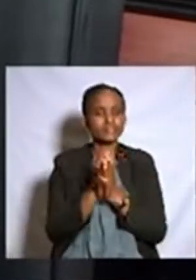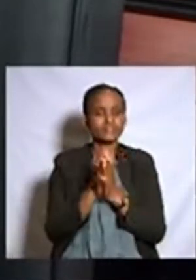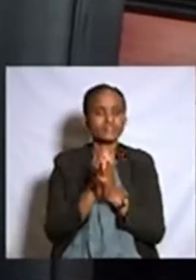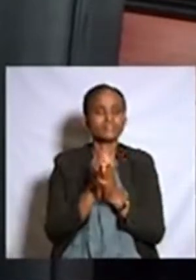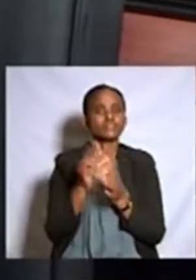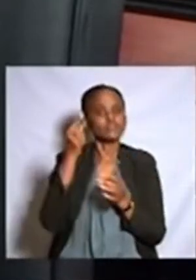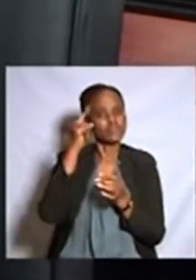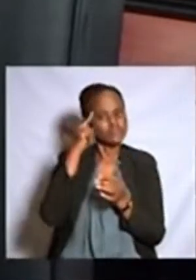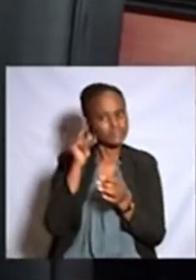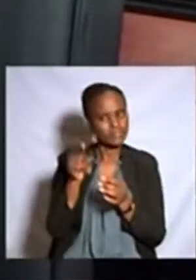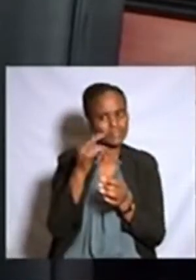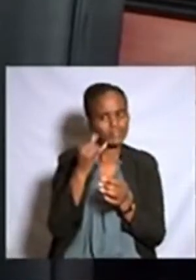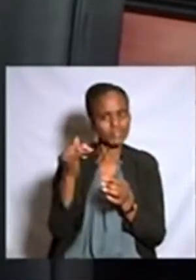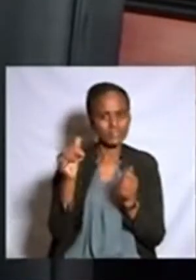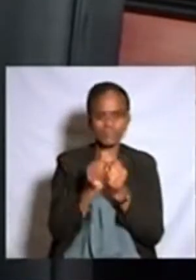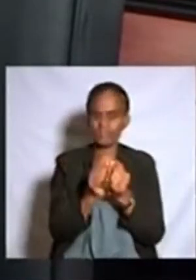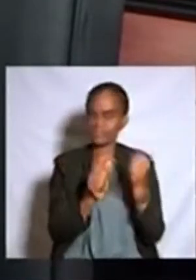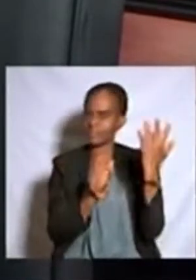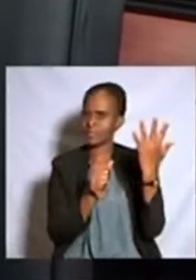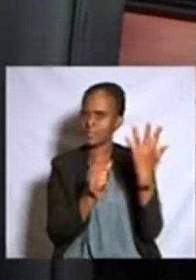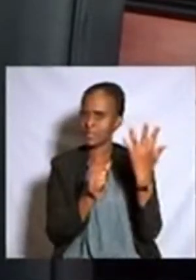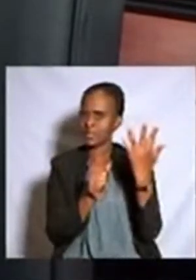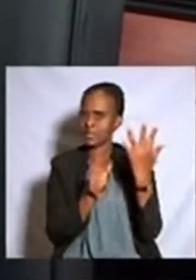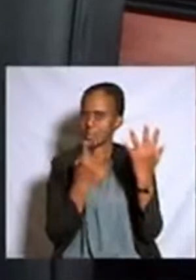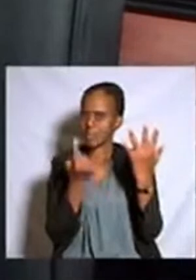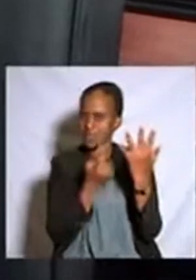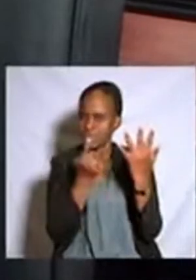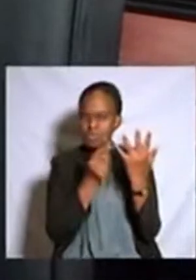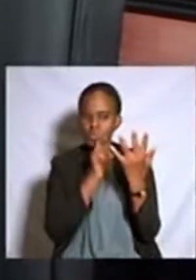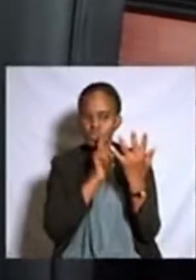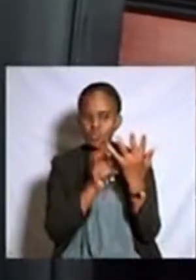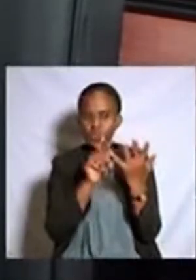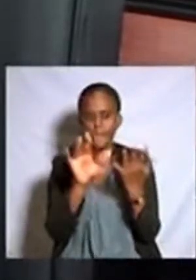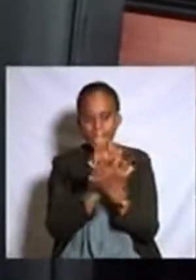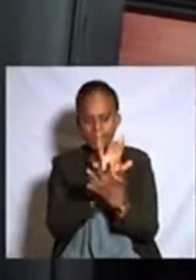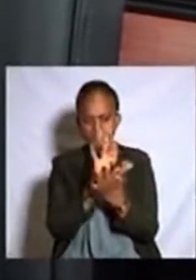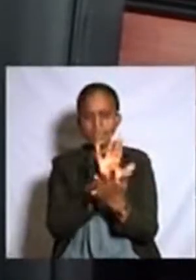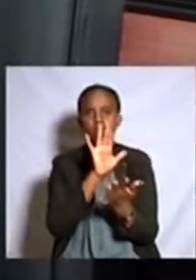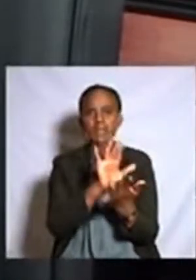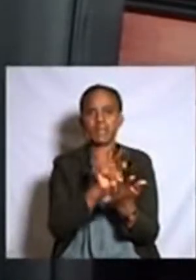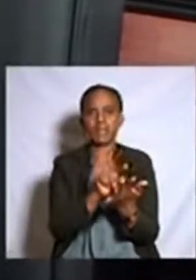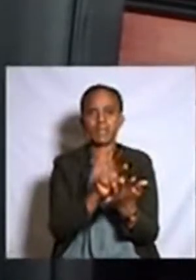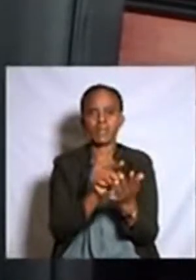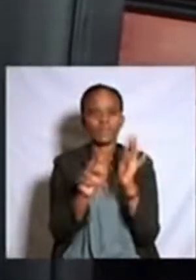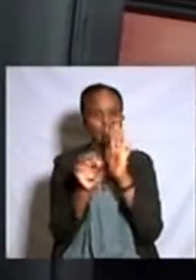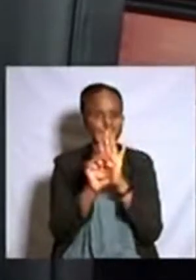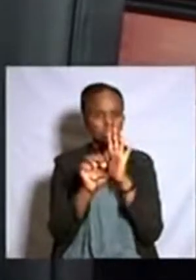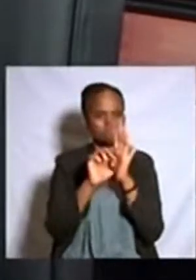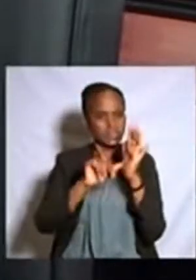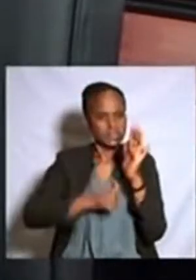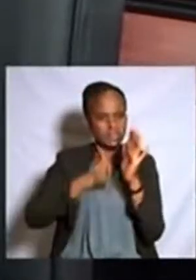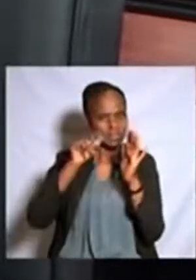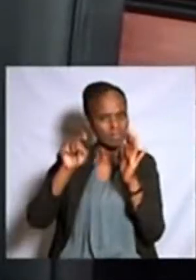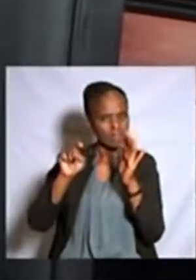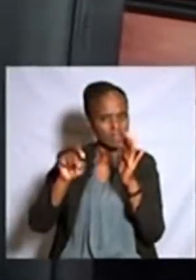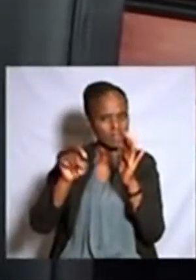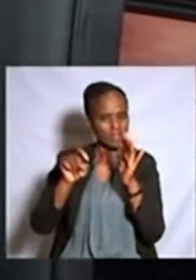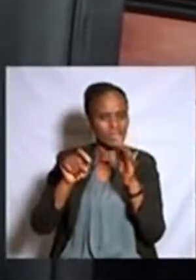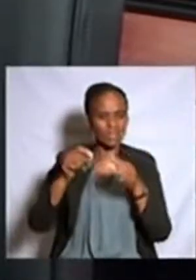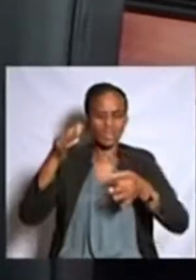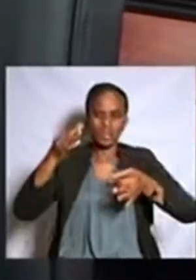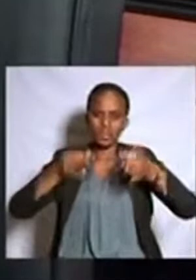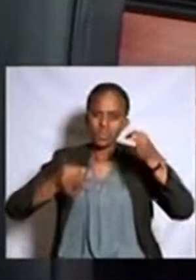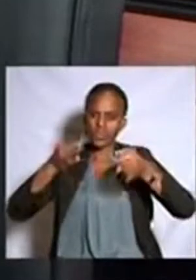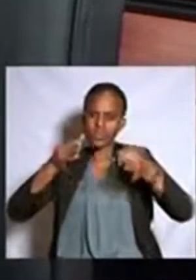think the issue with the 5 is just ensuring that documentations are in place. There's one way, for instance, we need to get a court